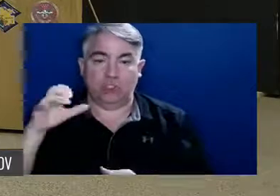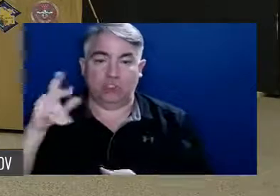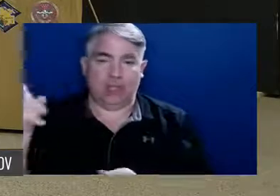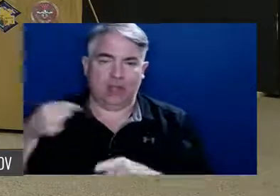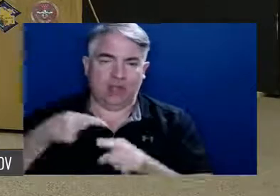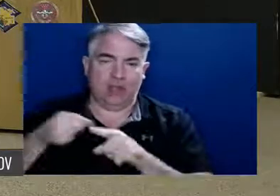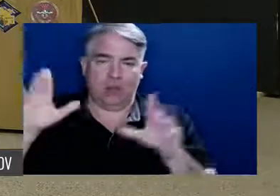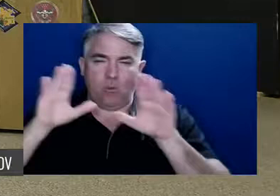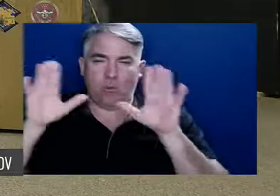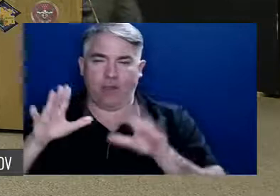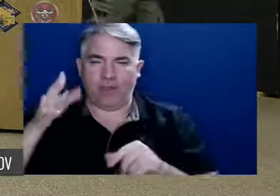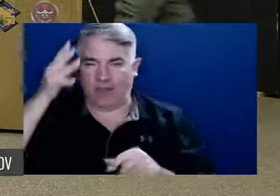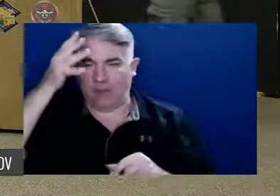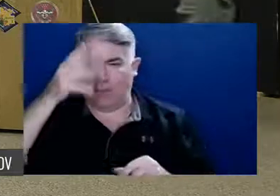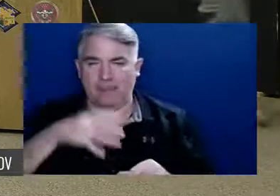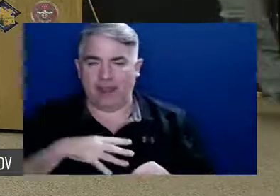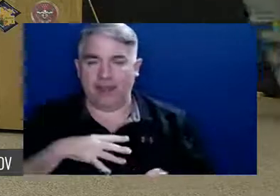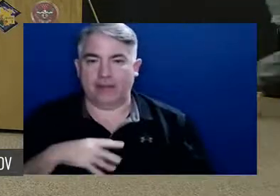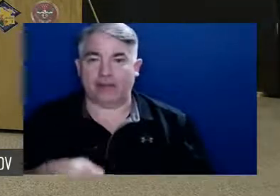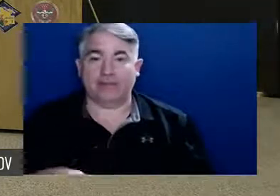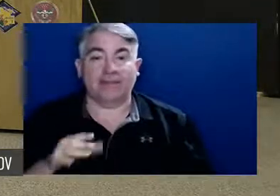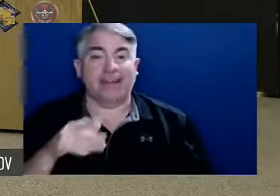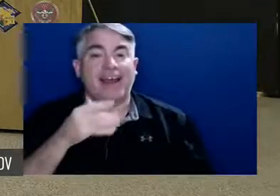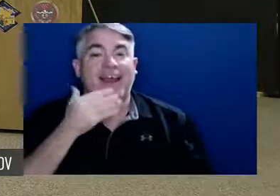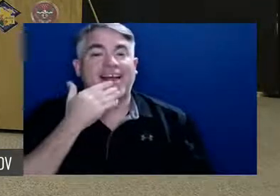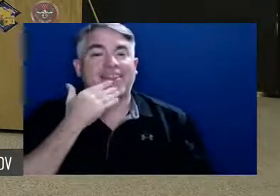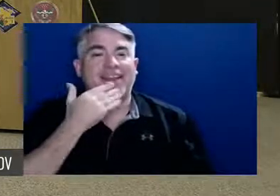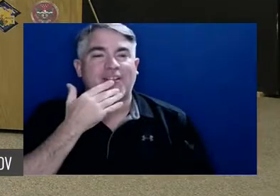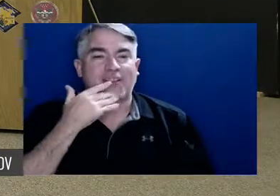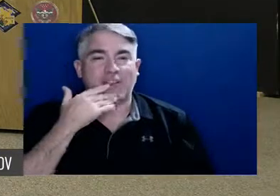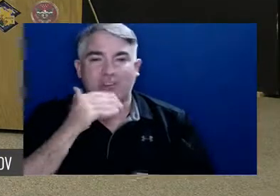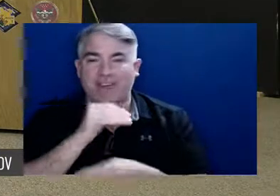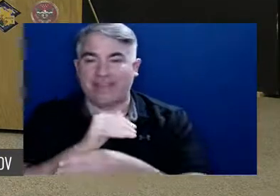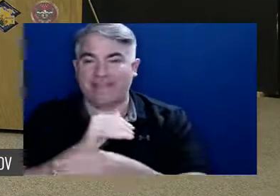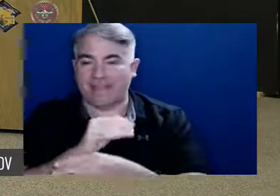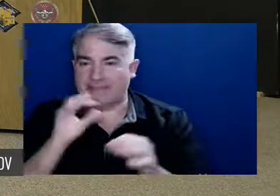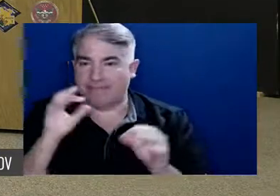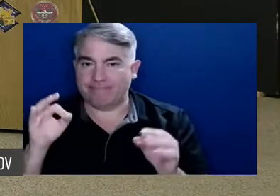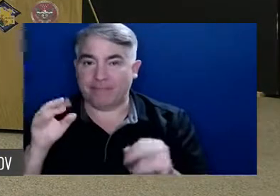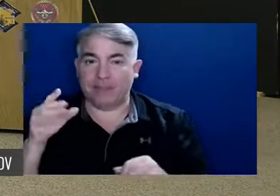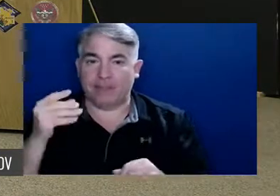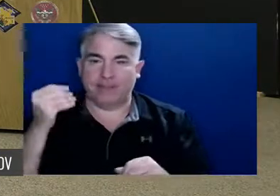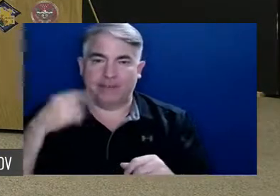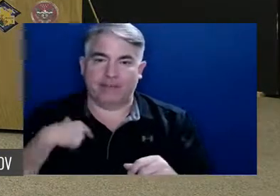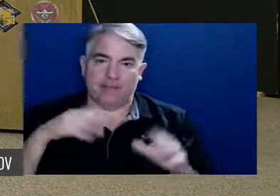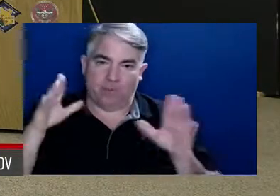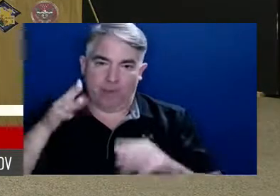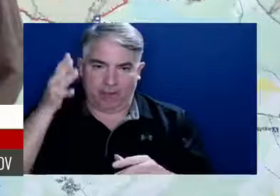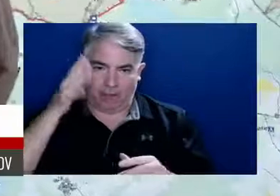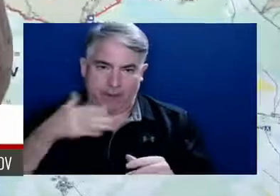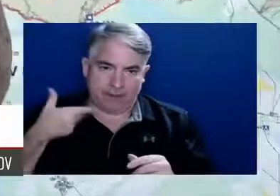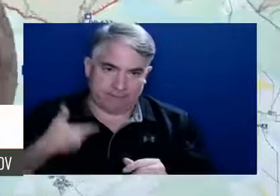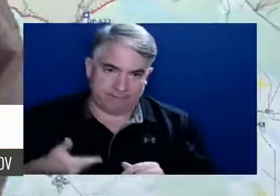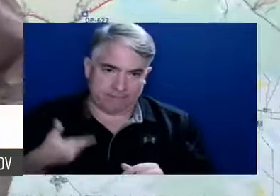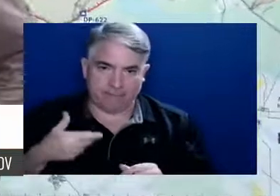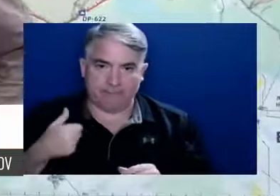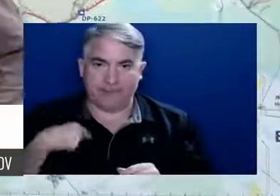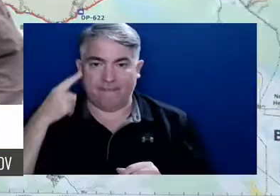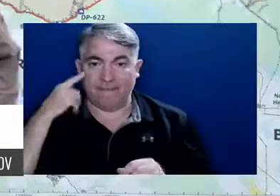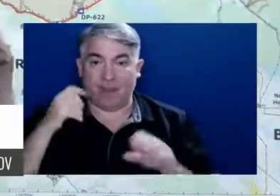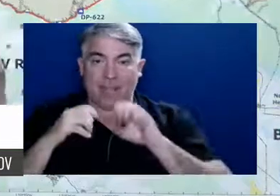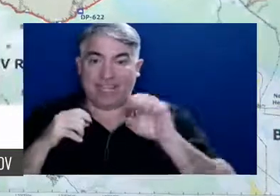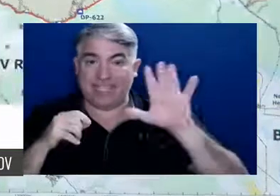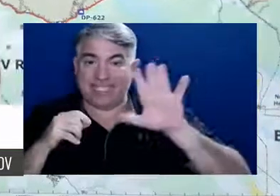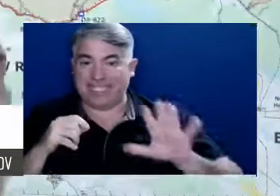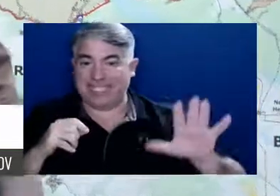Thank you, Kim, and good evening, everyone. Jack Messick, your Incident Meteorologist here for the East Zone. Just a recap of what's happened in the last